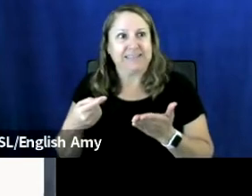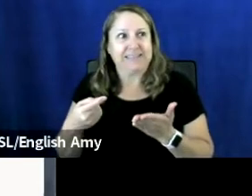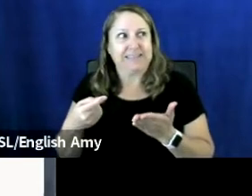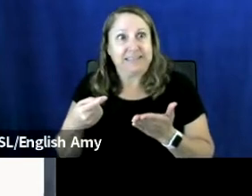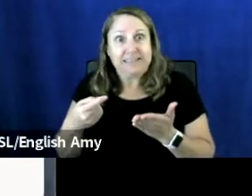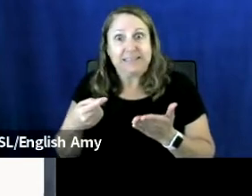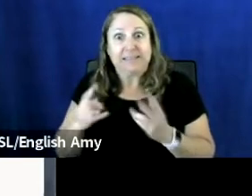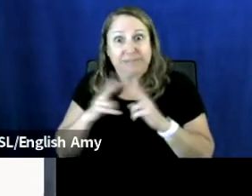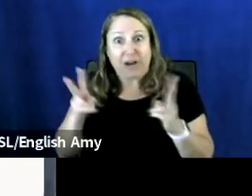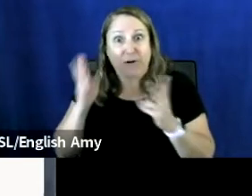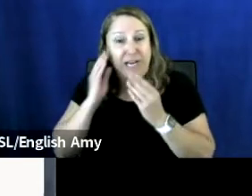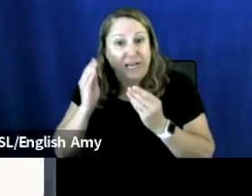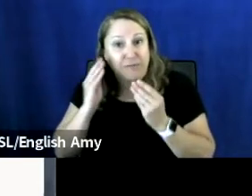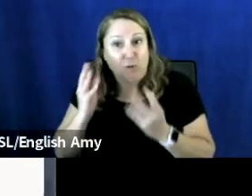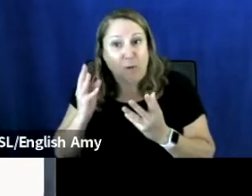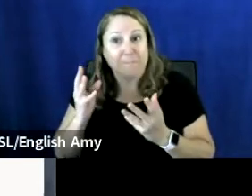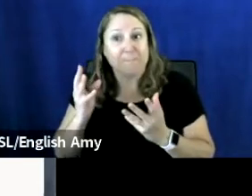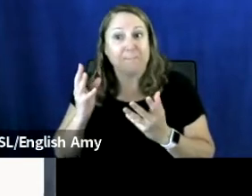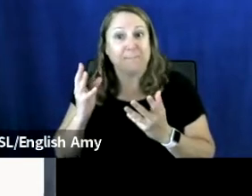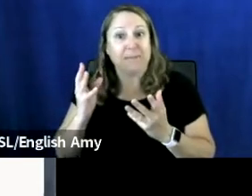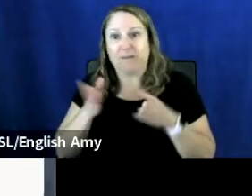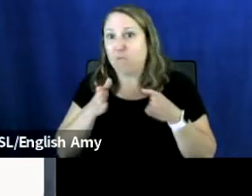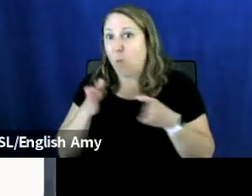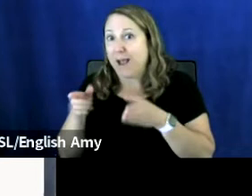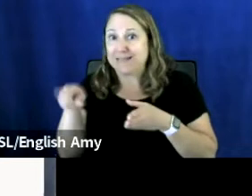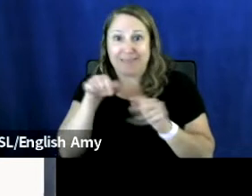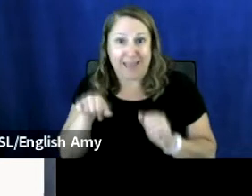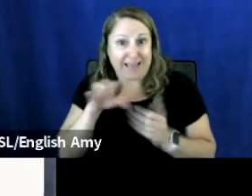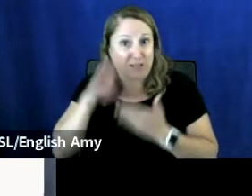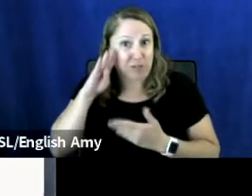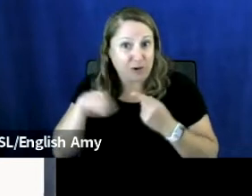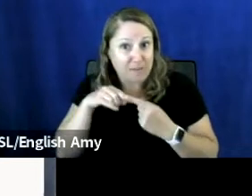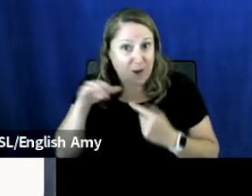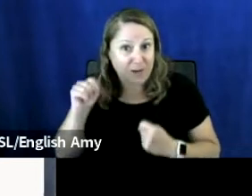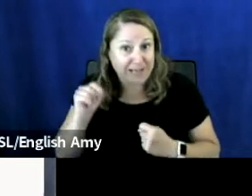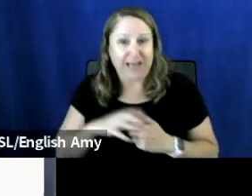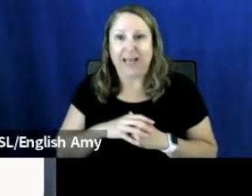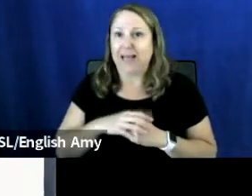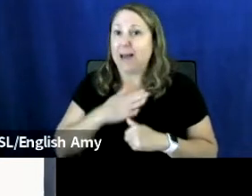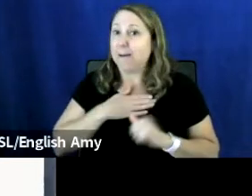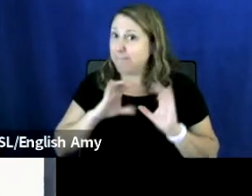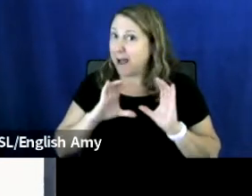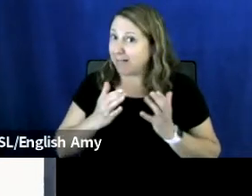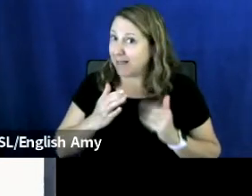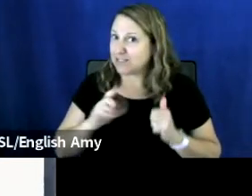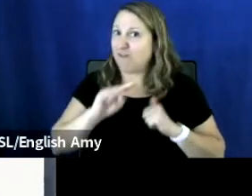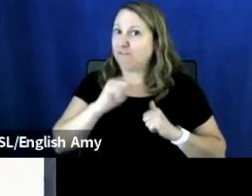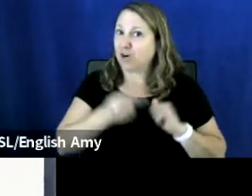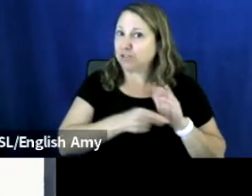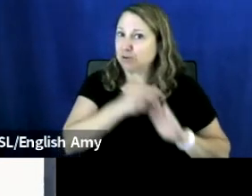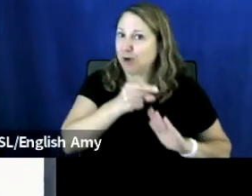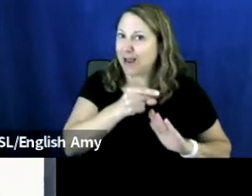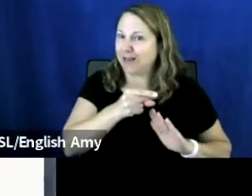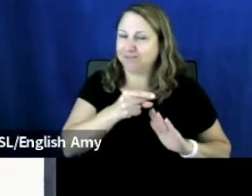like informative and like ways that where they can like learn about it. In my class though, I'm in a first grade class, we don't